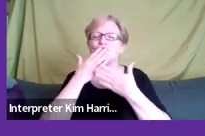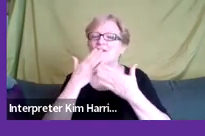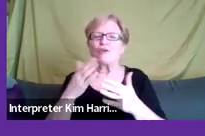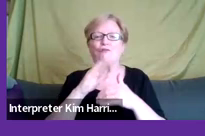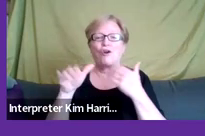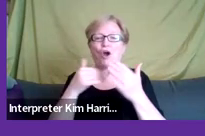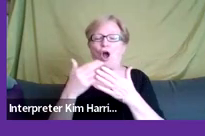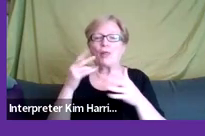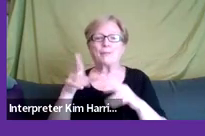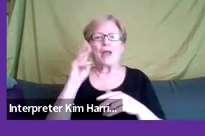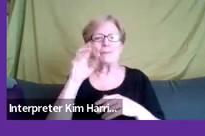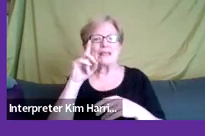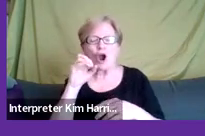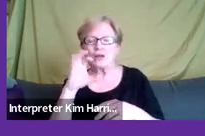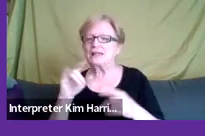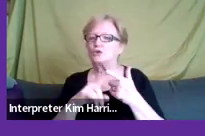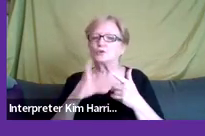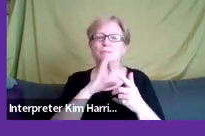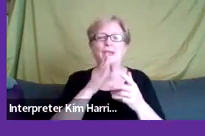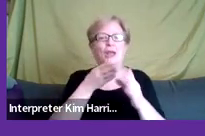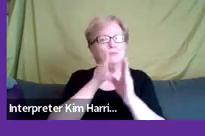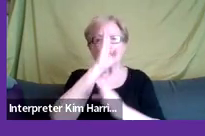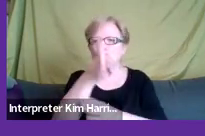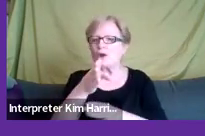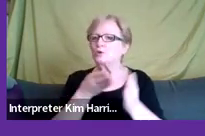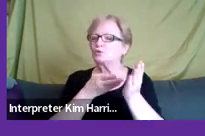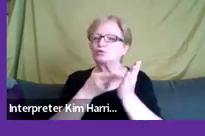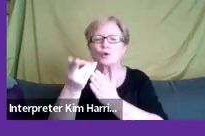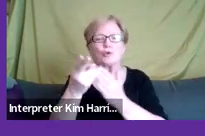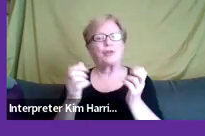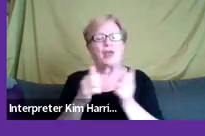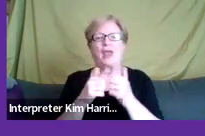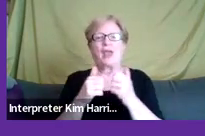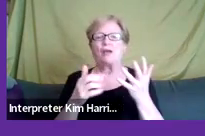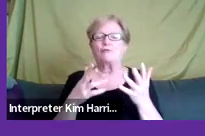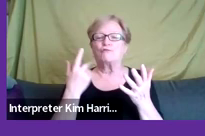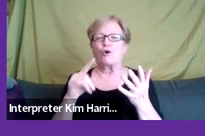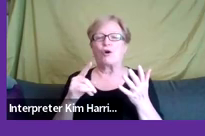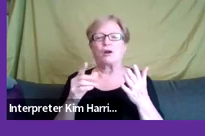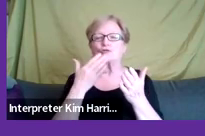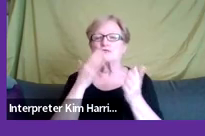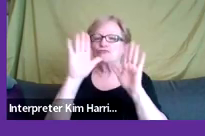MDRC for speaking that truth to that power and being some leaders. So great job.